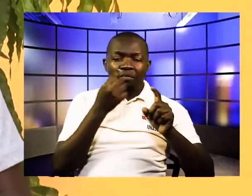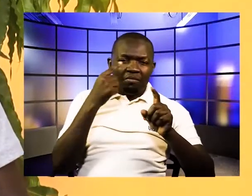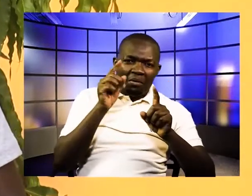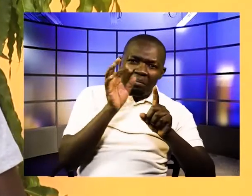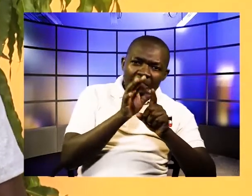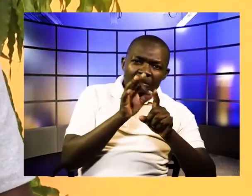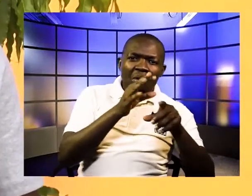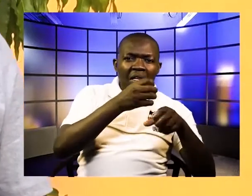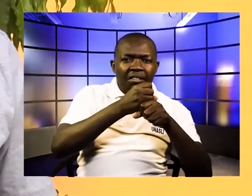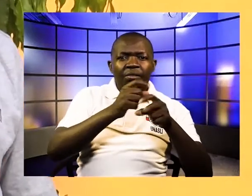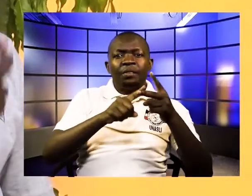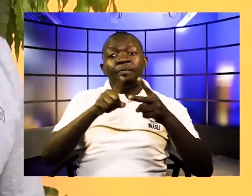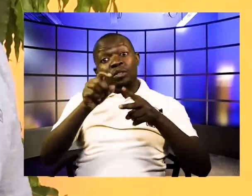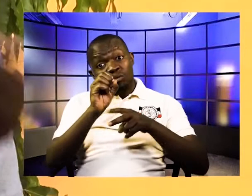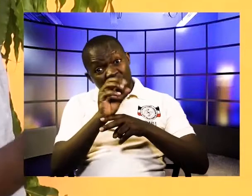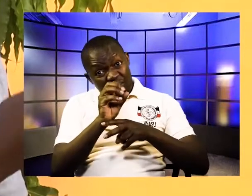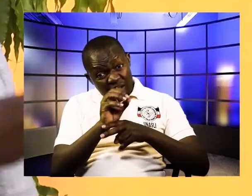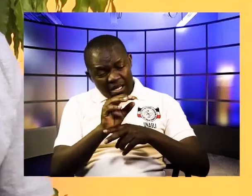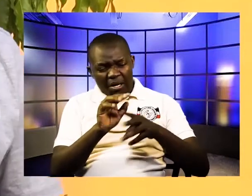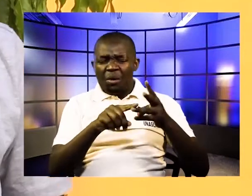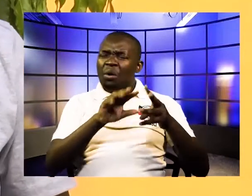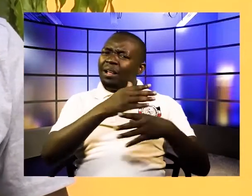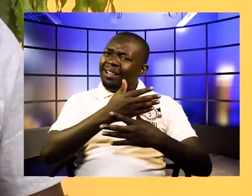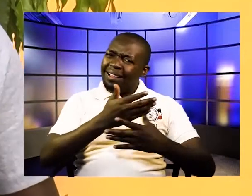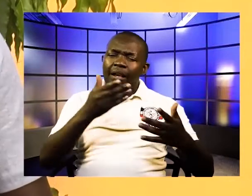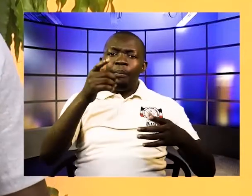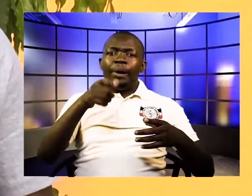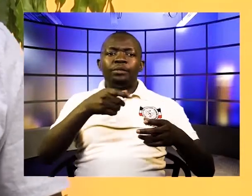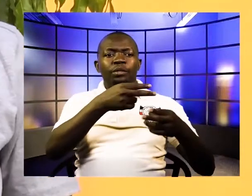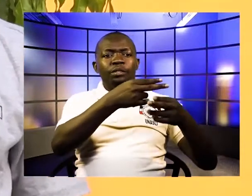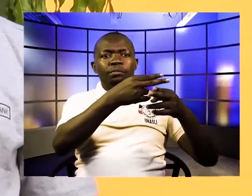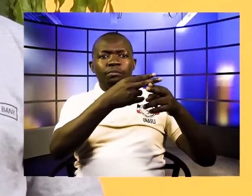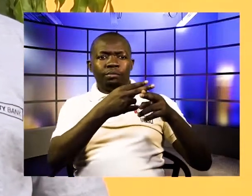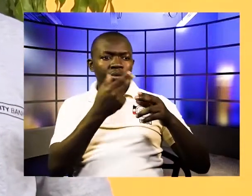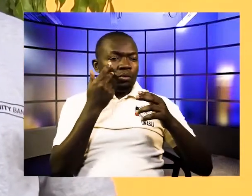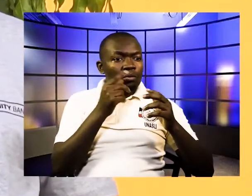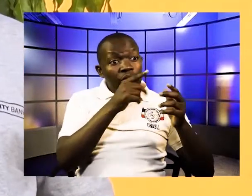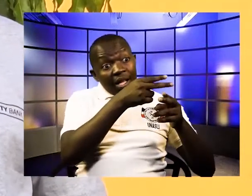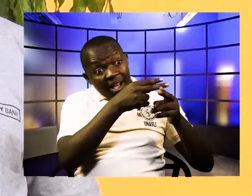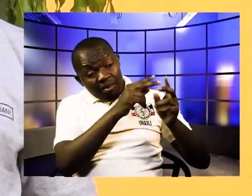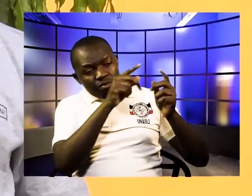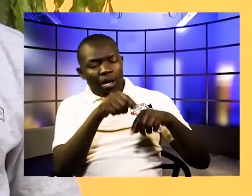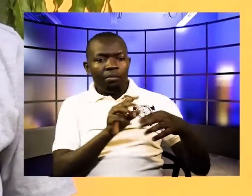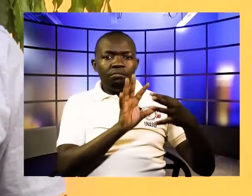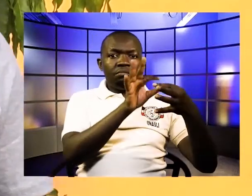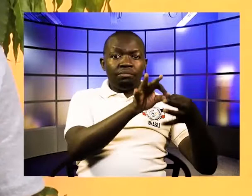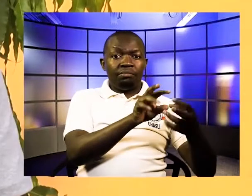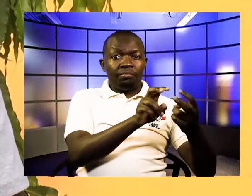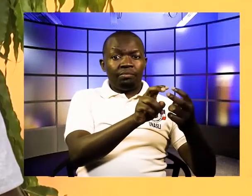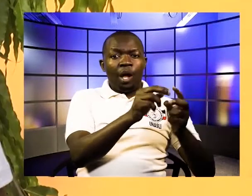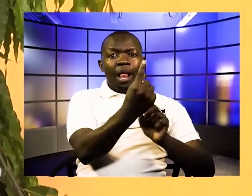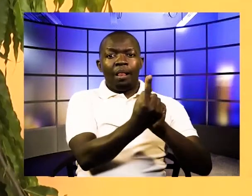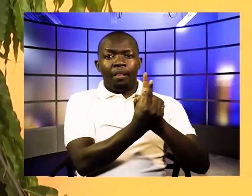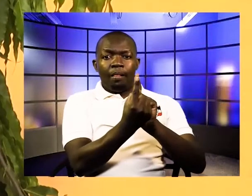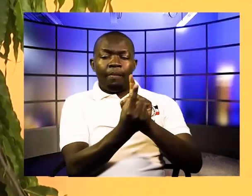a consultant, whether anybody, as long as they are going to get in contact with clients, they should know how to safeguard